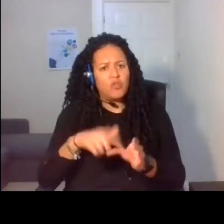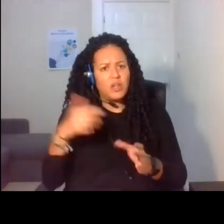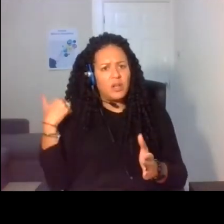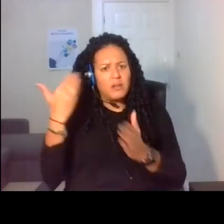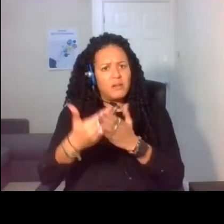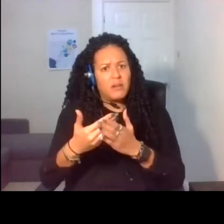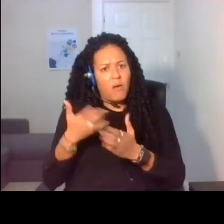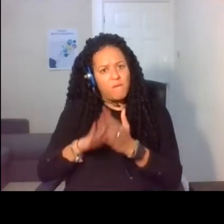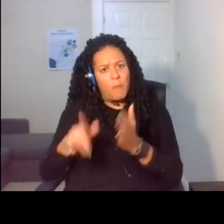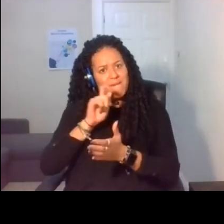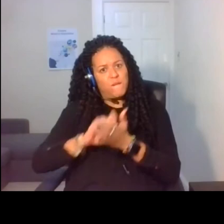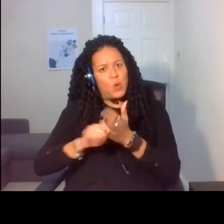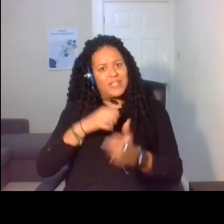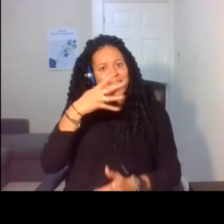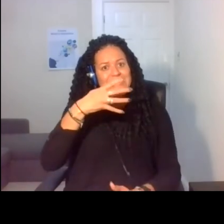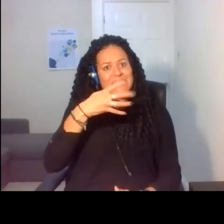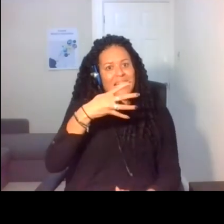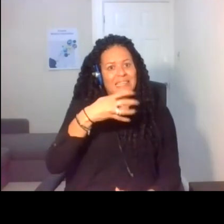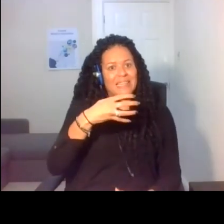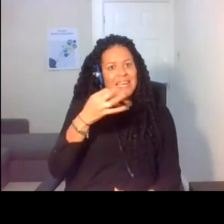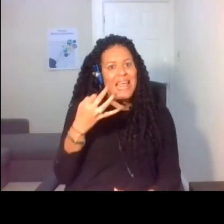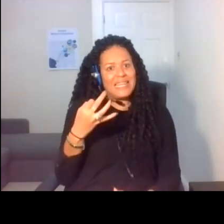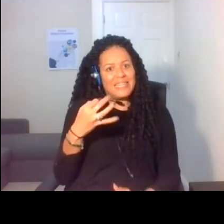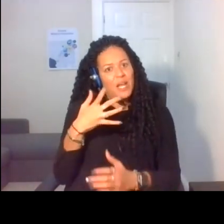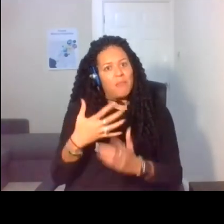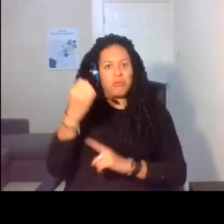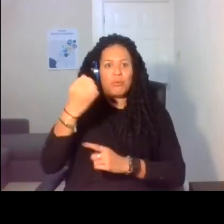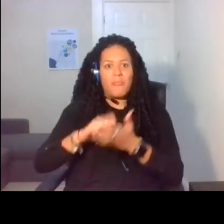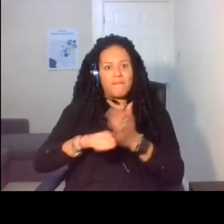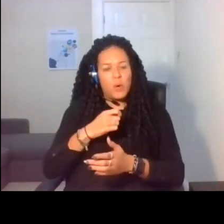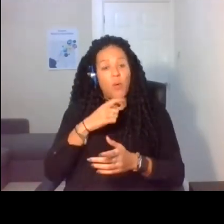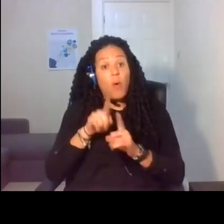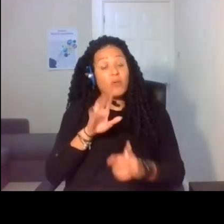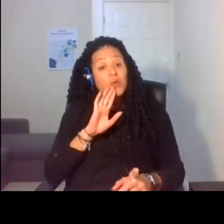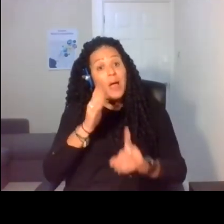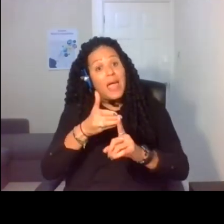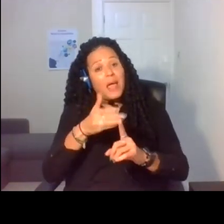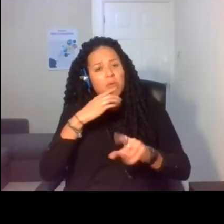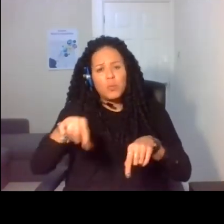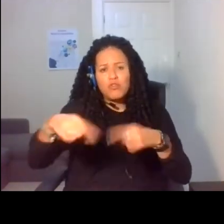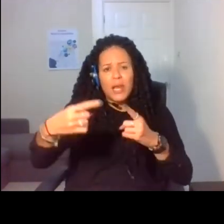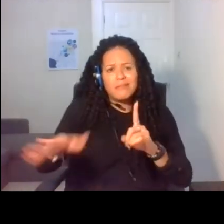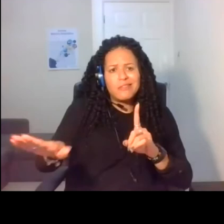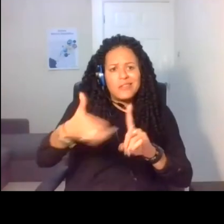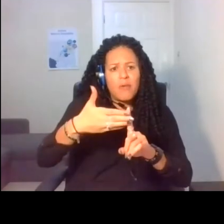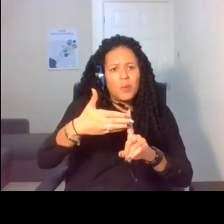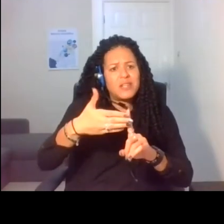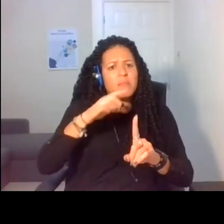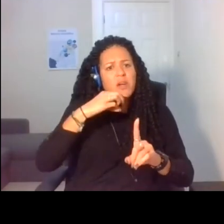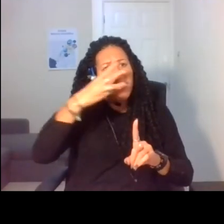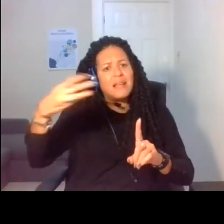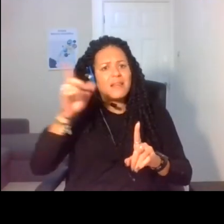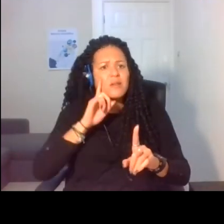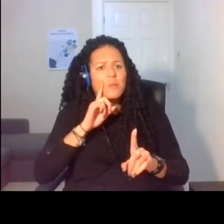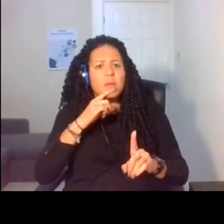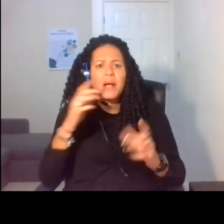in 1918. And particularly also a key aim of it was challenging stereotypes of Essex women by celebrating